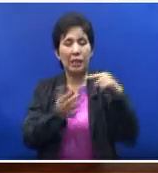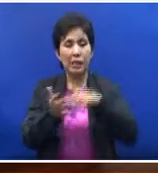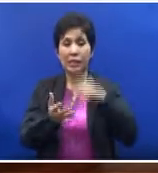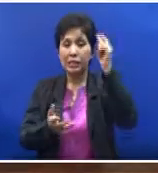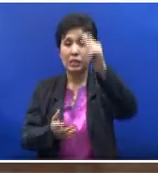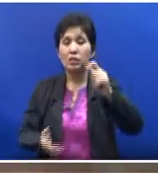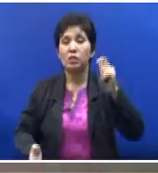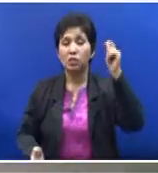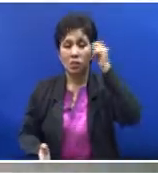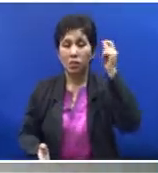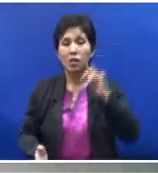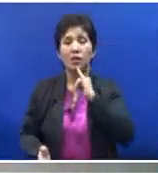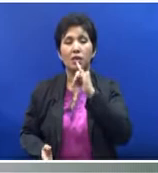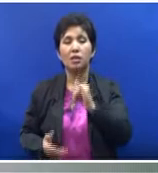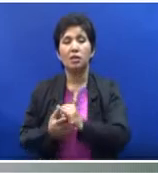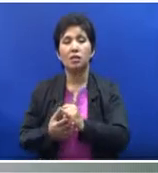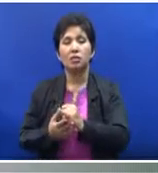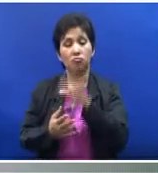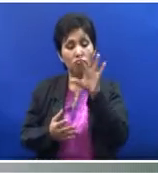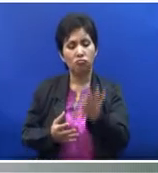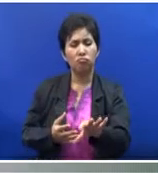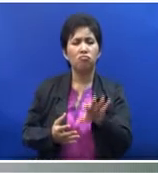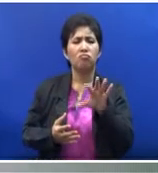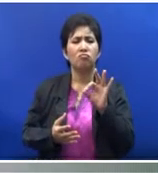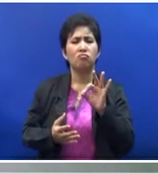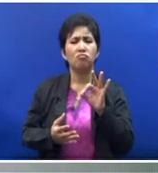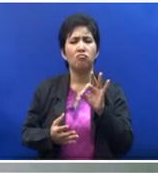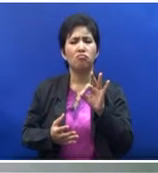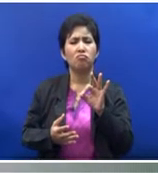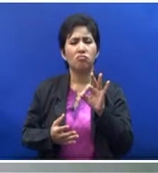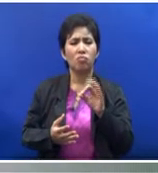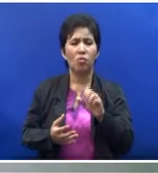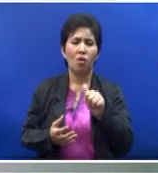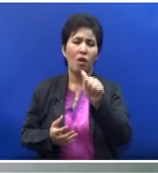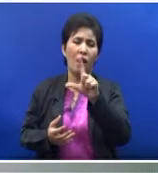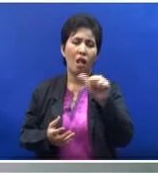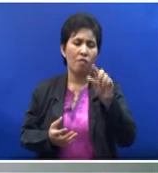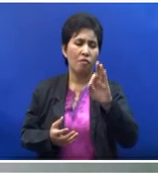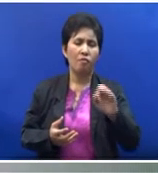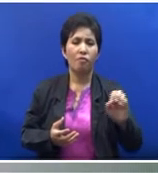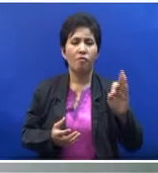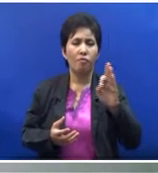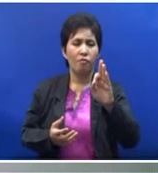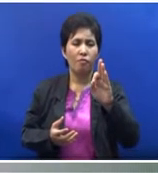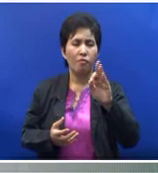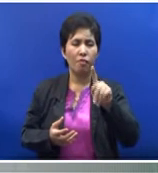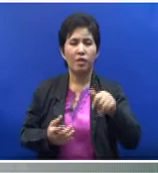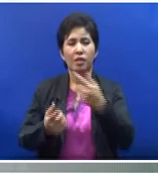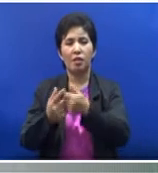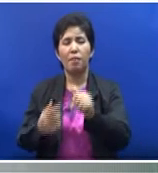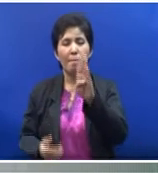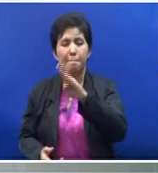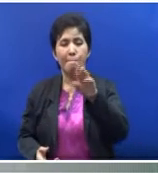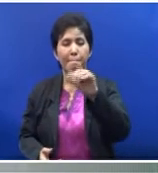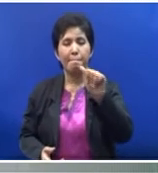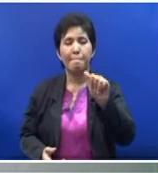theory, it was founded by Bronislaw Malinowski and Alfred Reginald Radcliffe Brown.